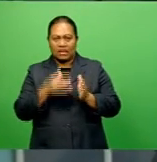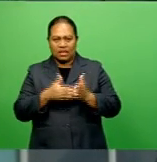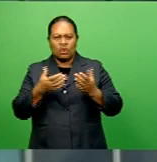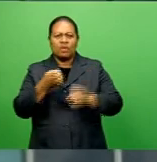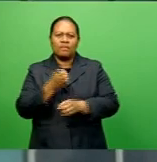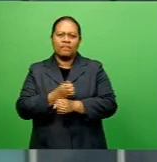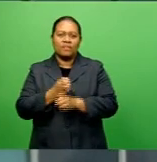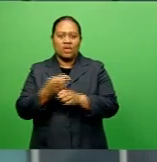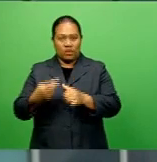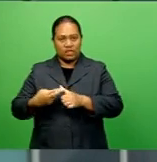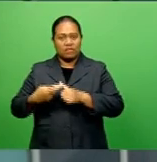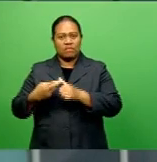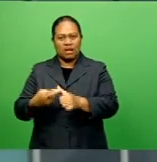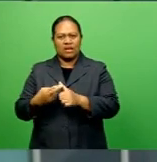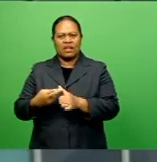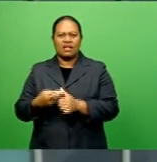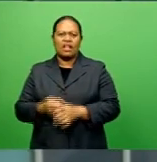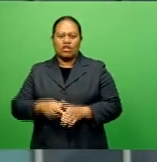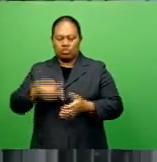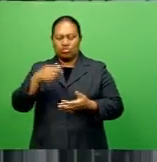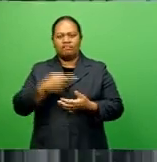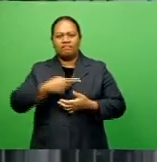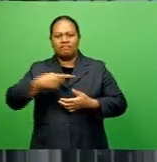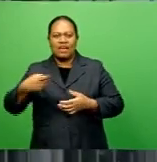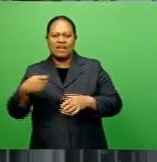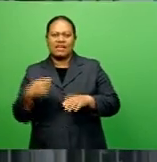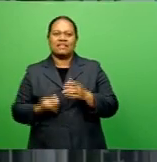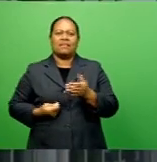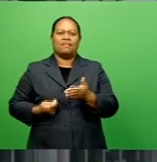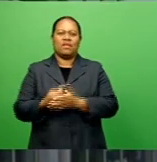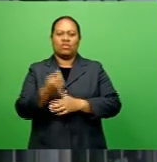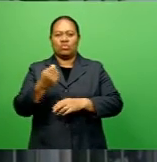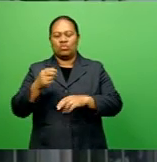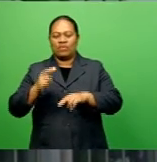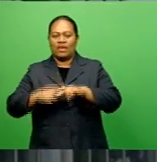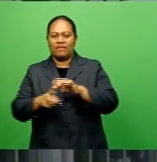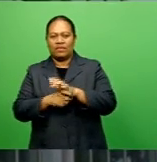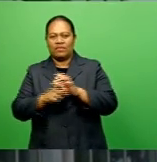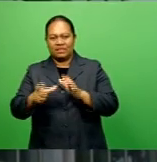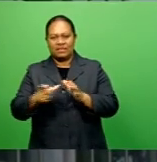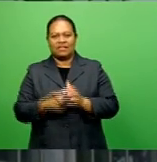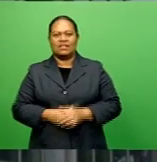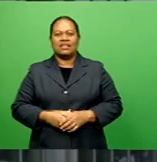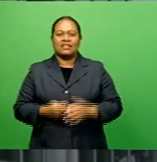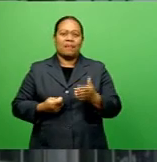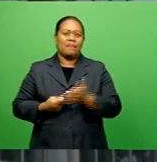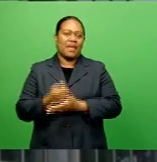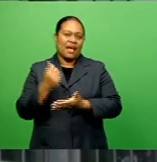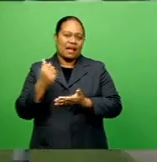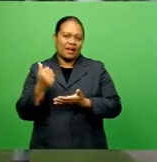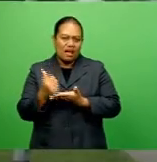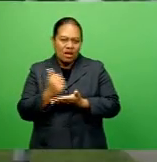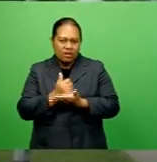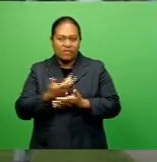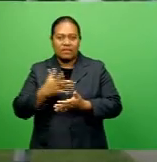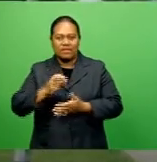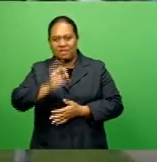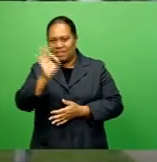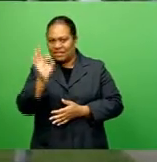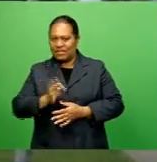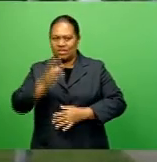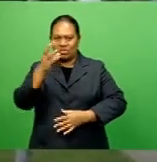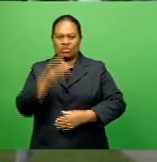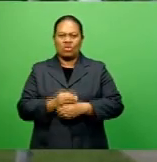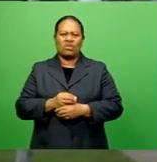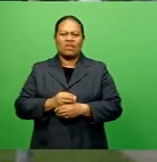employer is responsible to deduct PAYE and pay to the FRCS. He adds PAYE accounts for 50% of the total